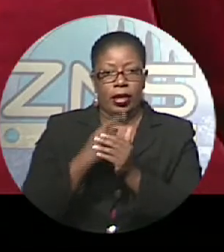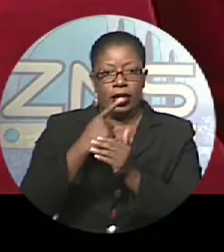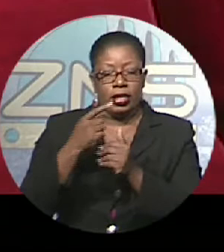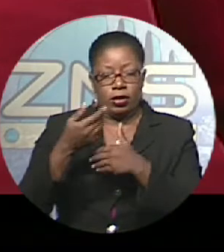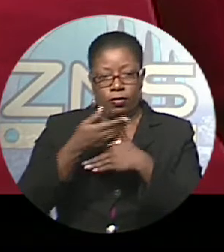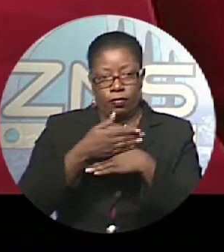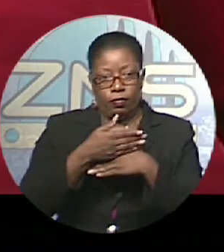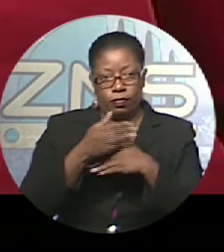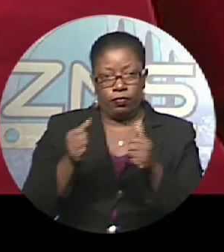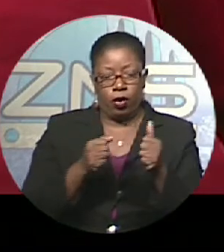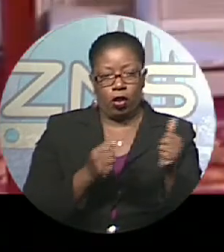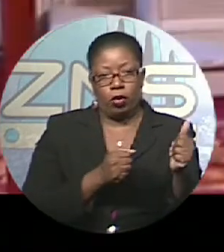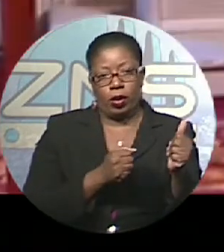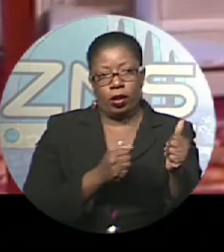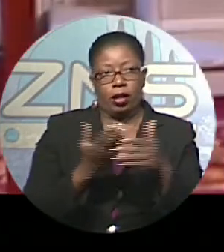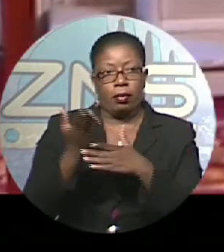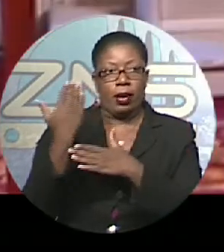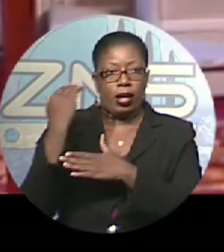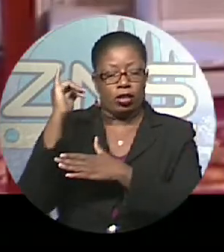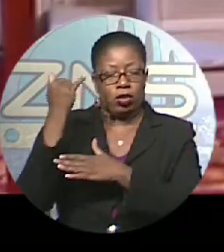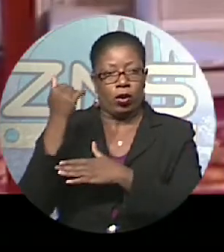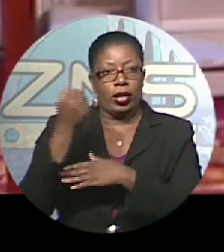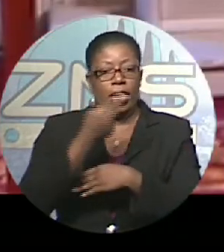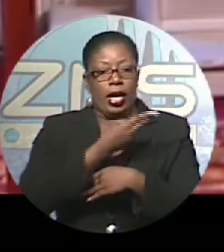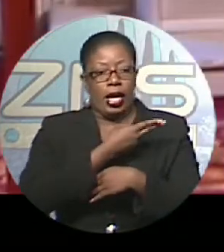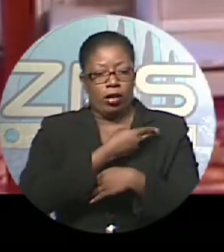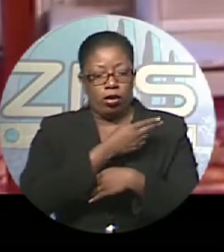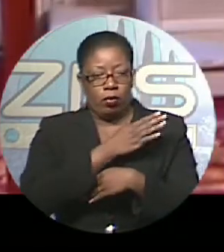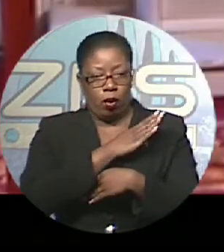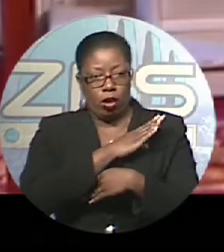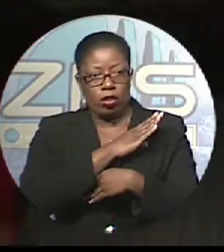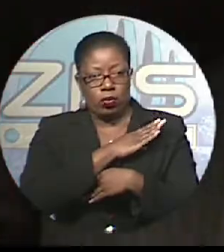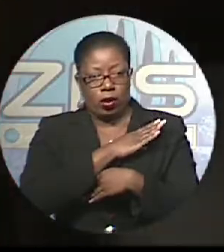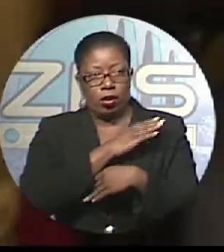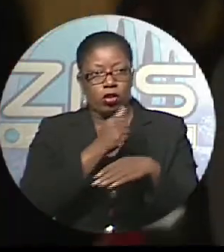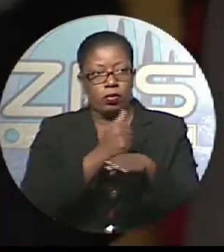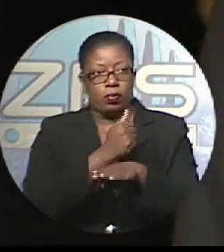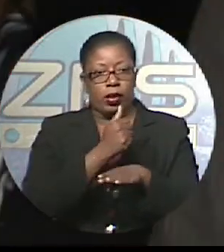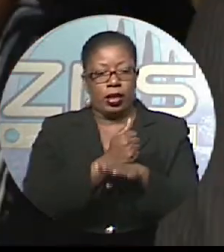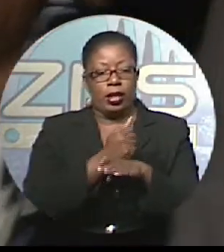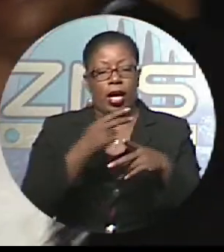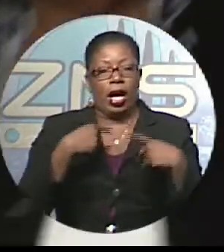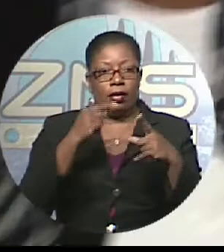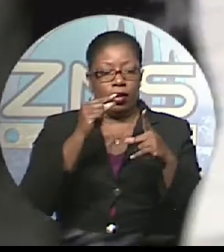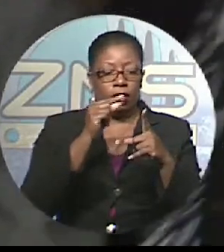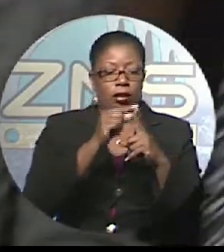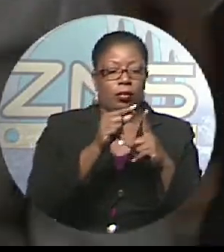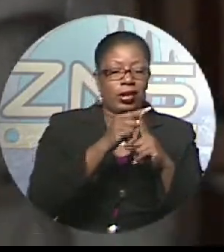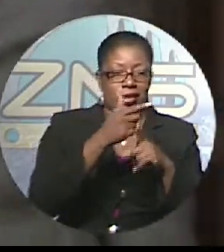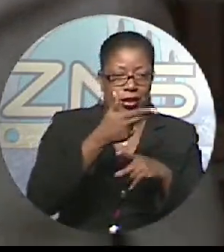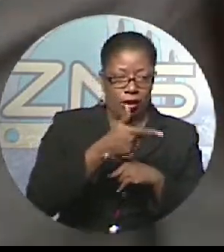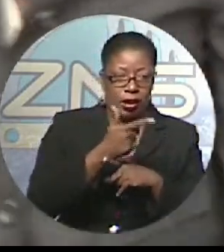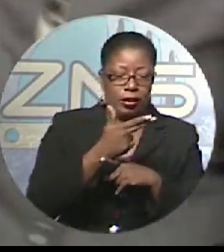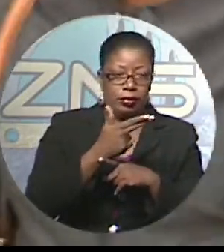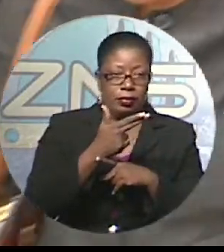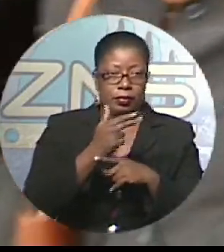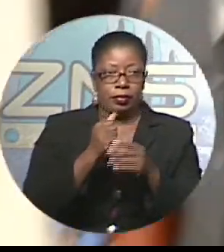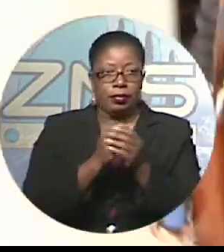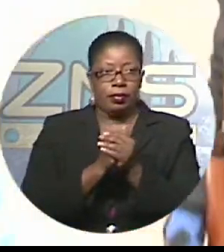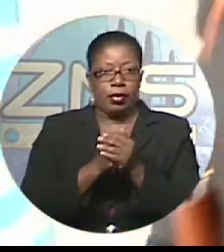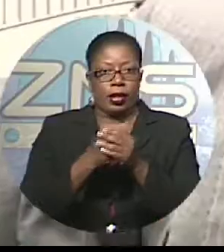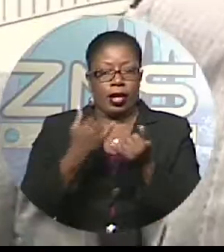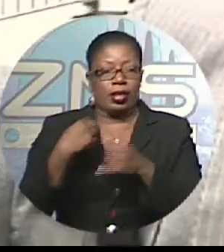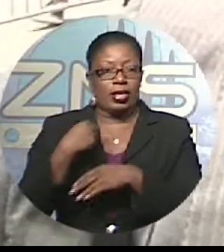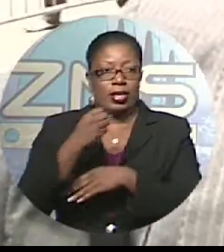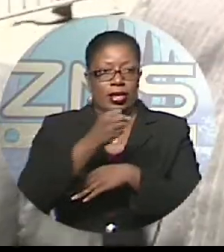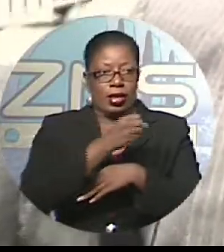the dismissal of former Senator John Henry Boswick II, who was charged with ammunition possession. However, while senators